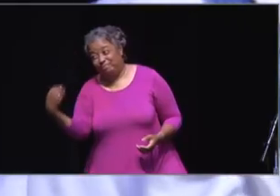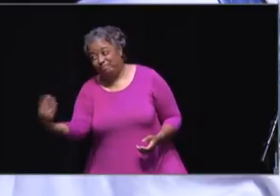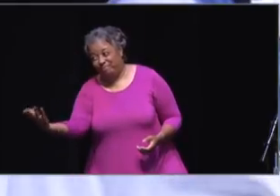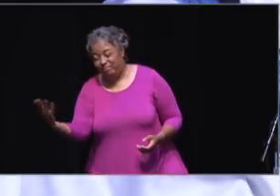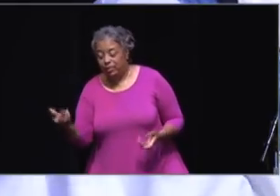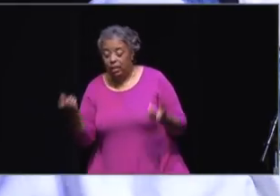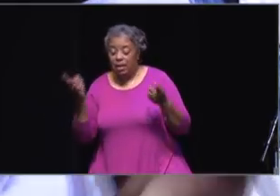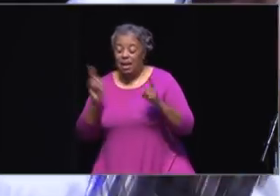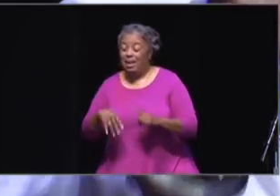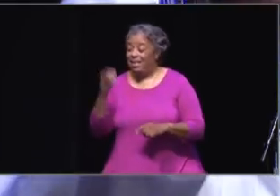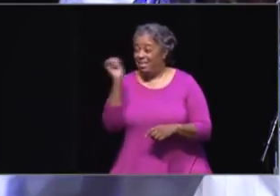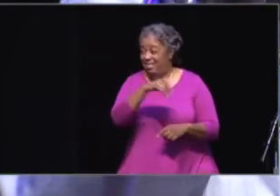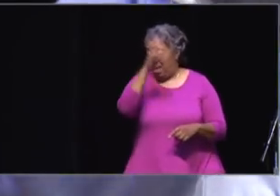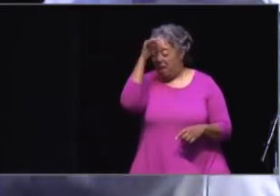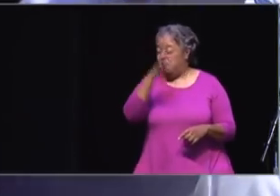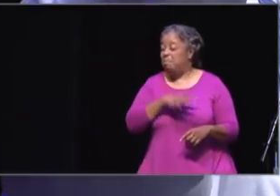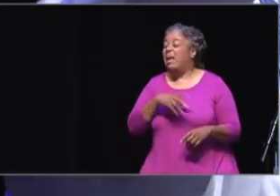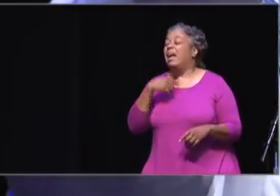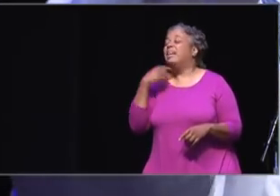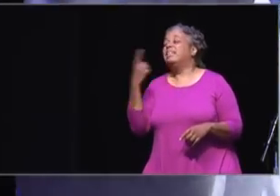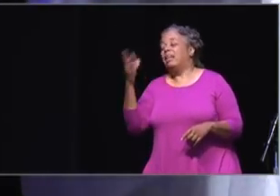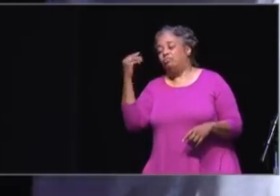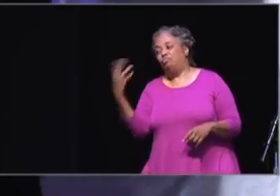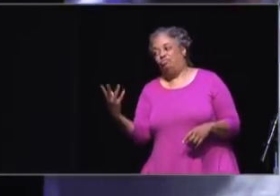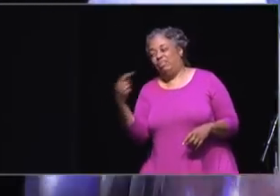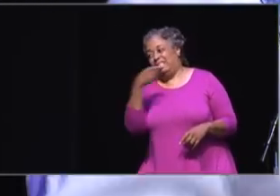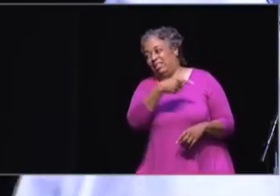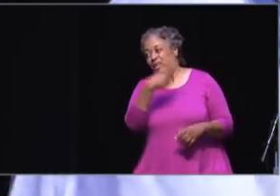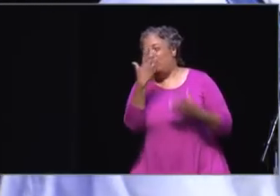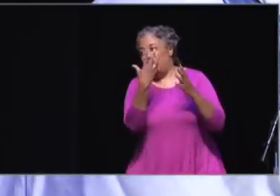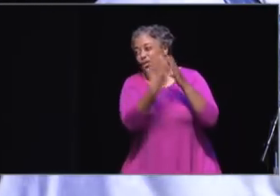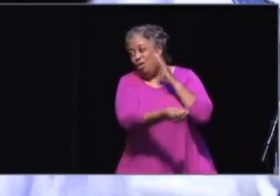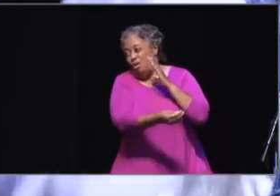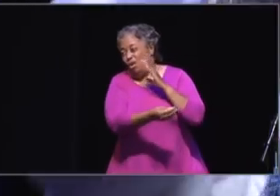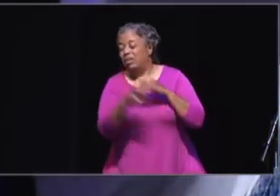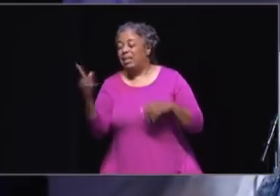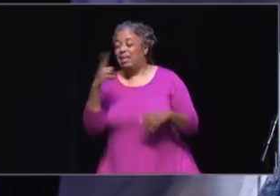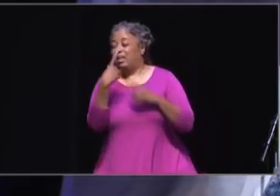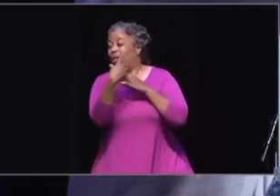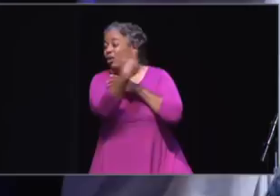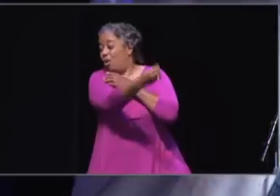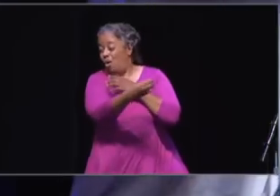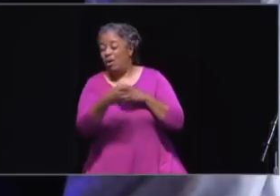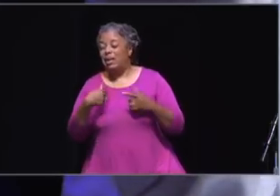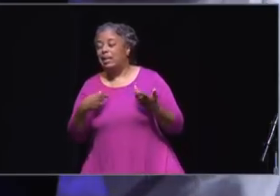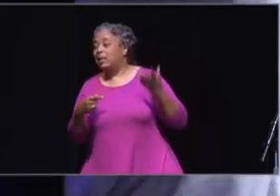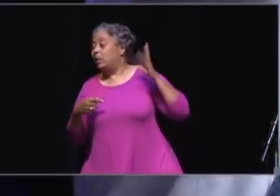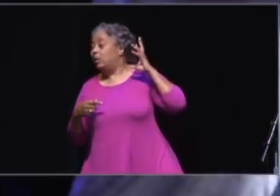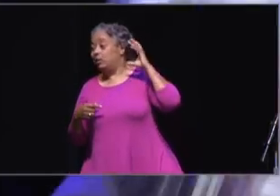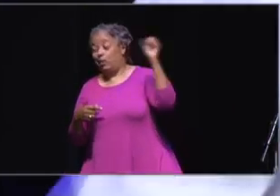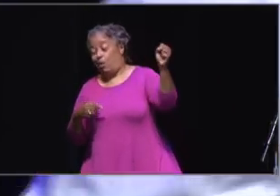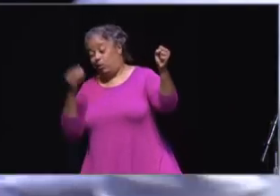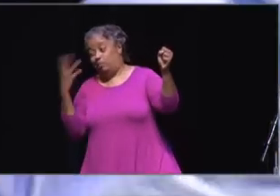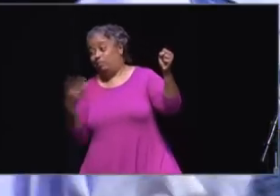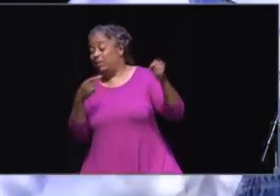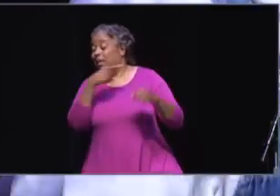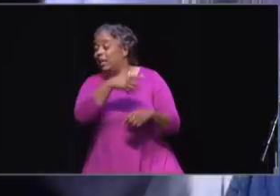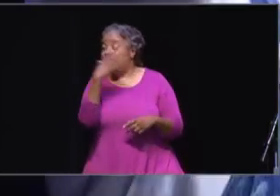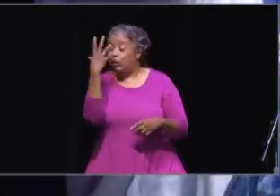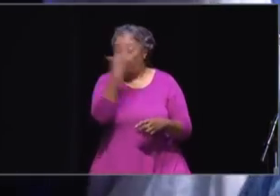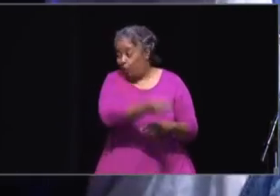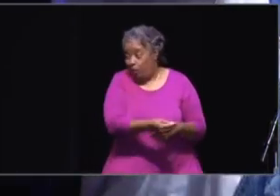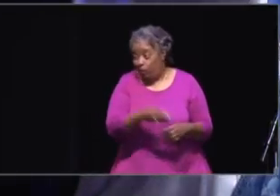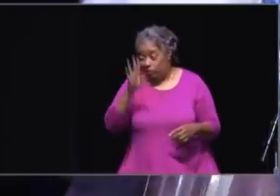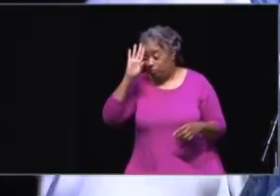captain. Till I'm gone, gone, gone. Till I'm gone, gone, gone. Till